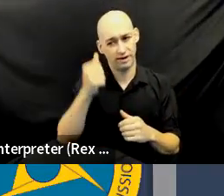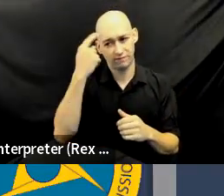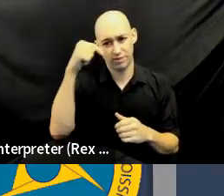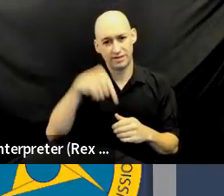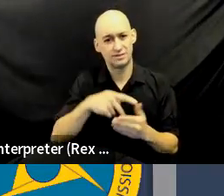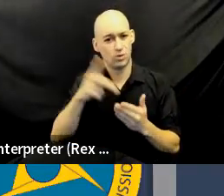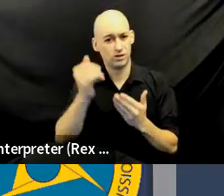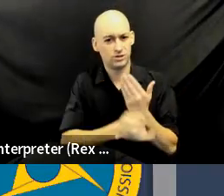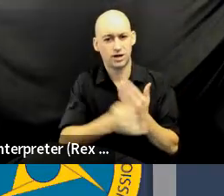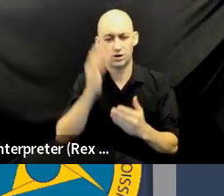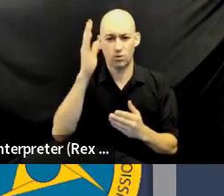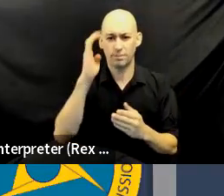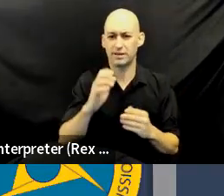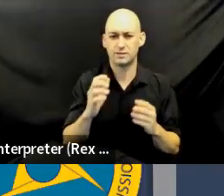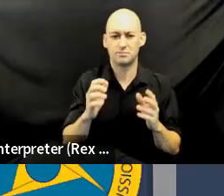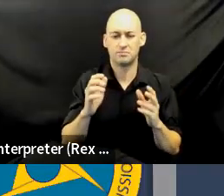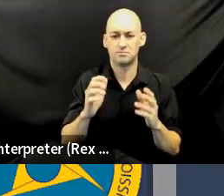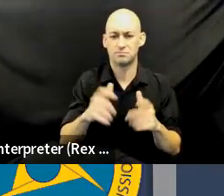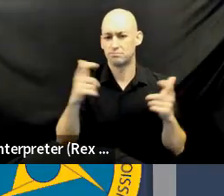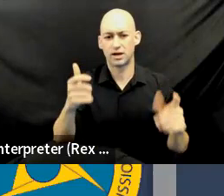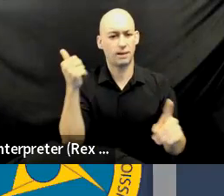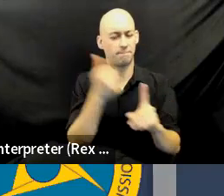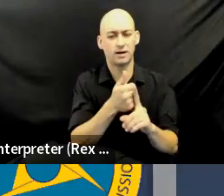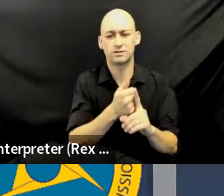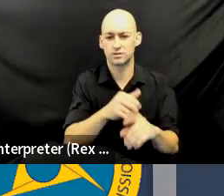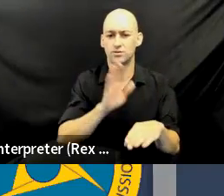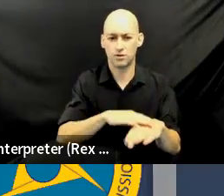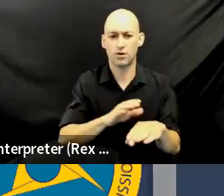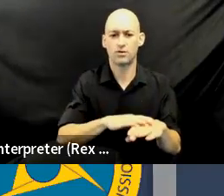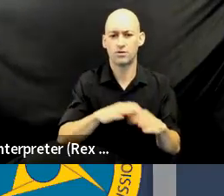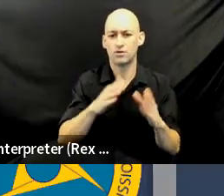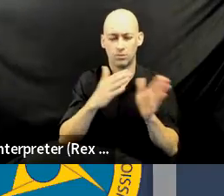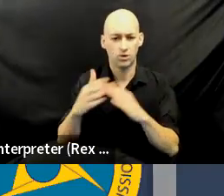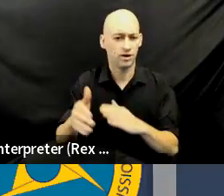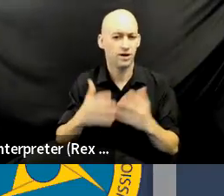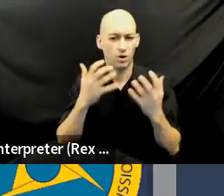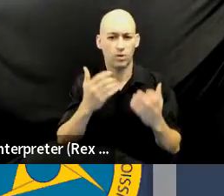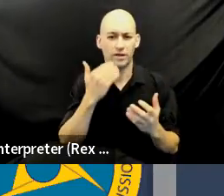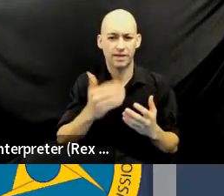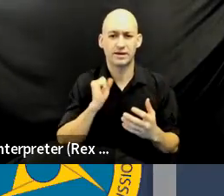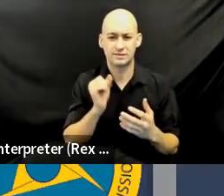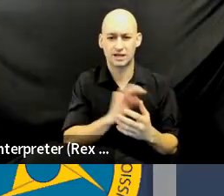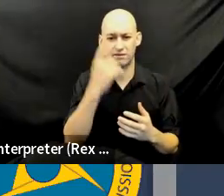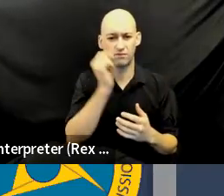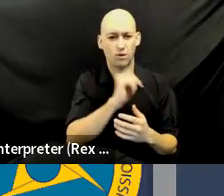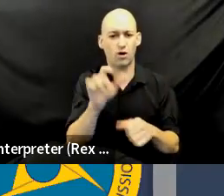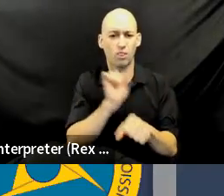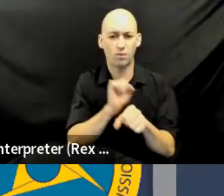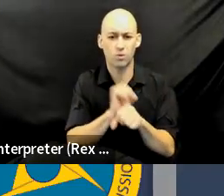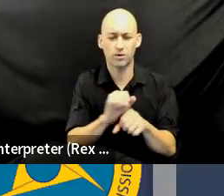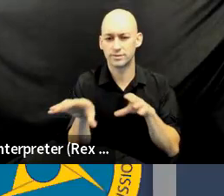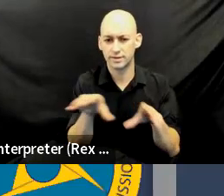is going to make an enormous impact in our community. I want to thank staff for all of the work that they have